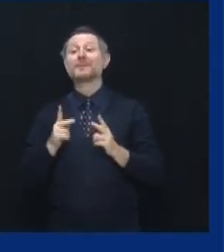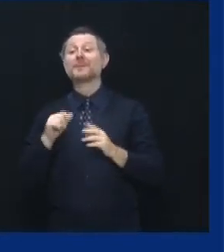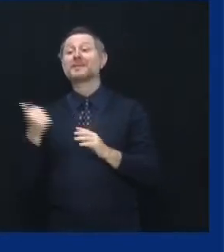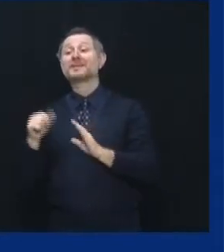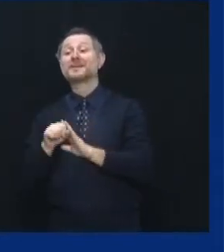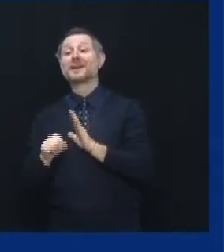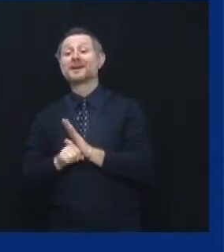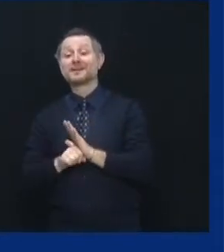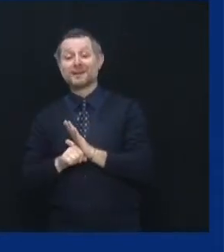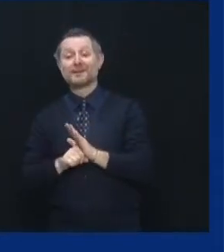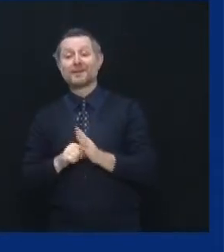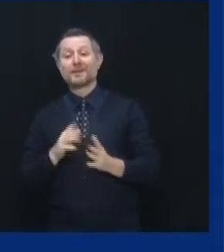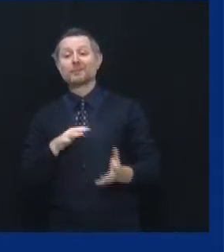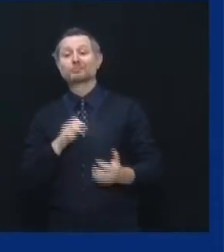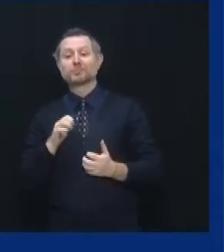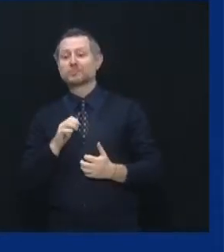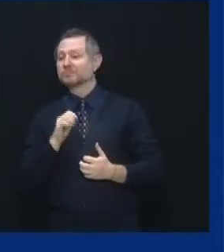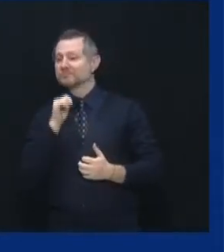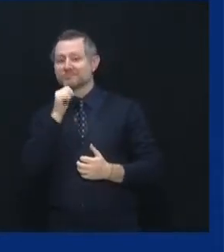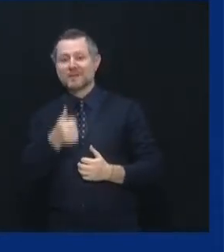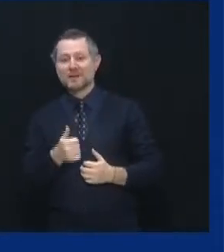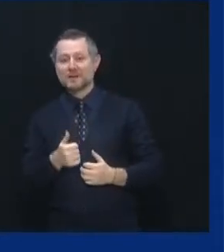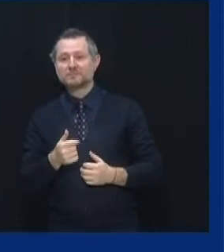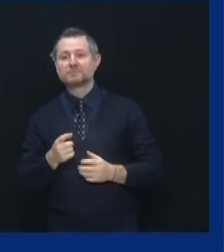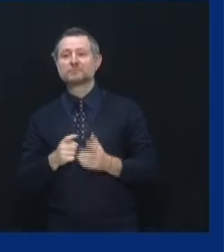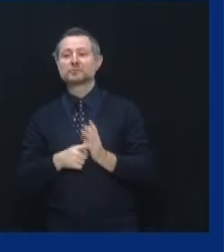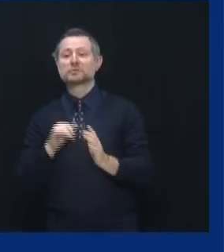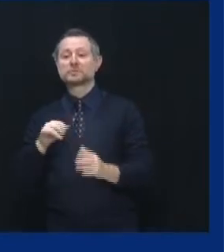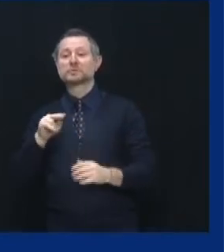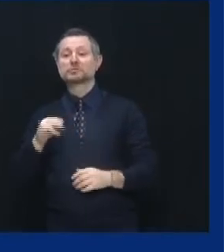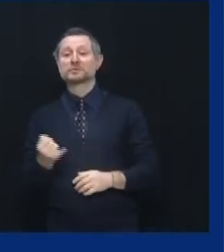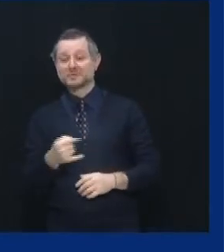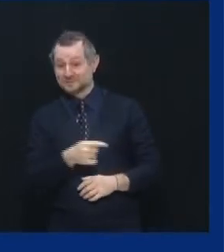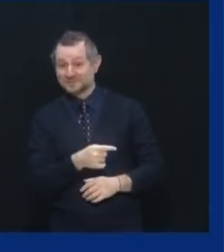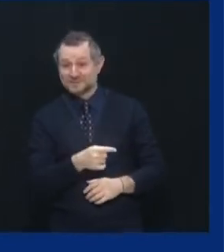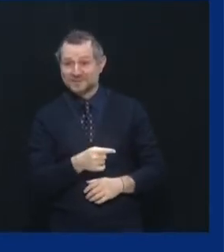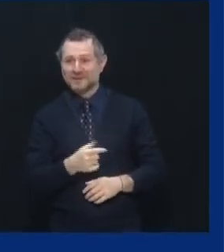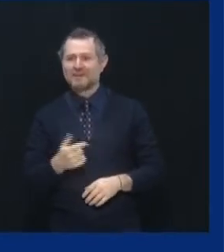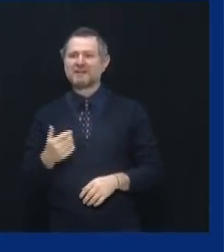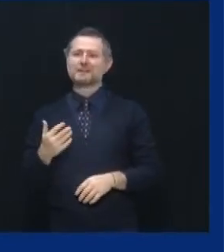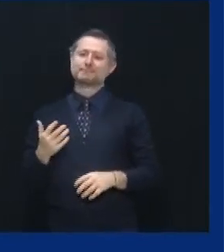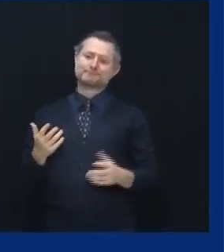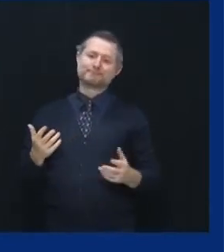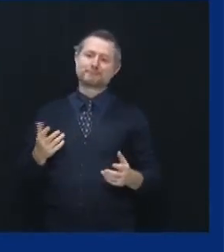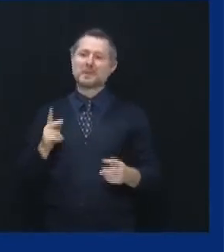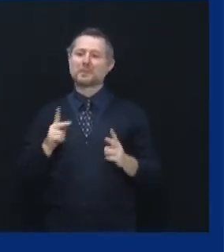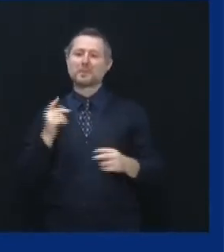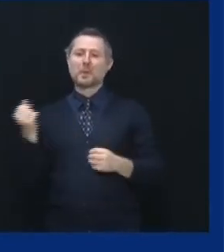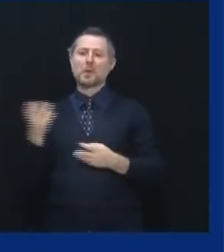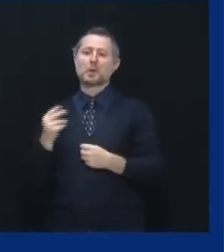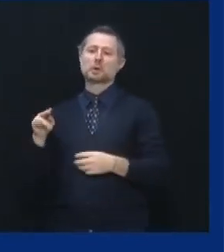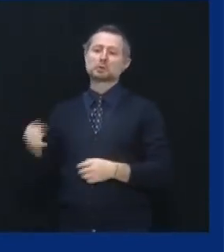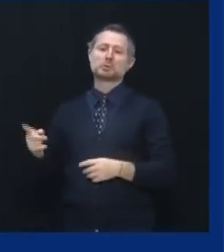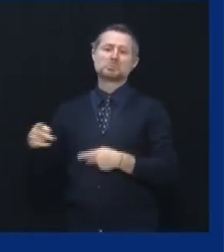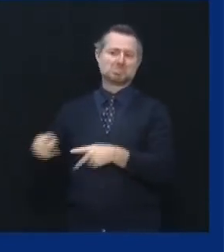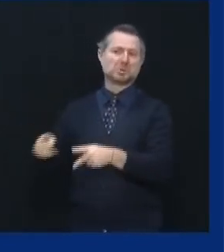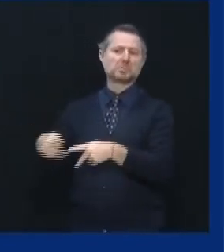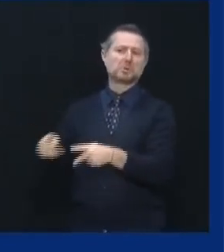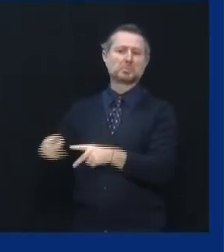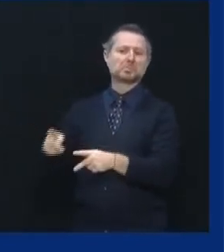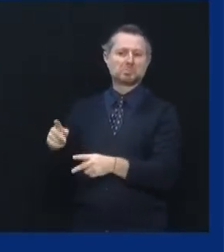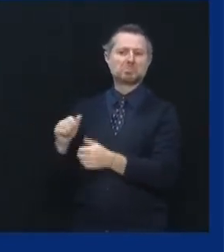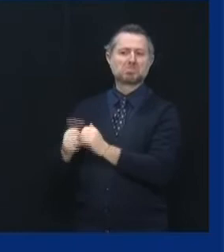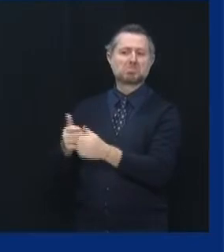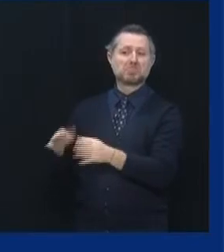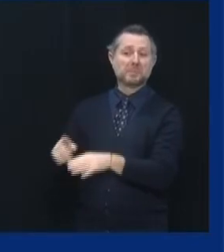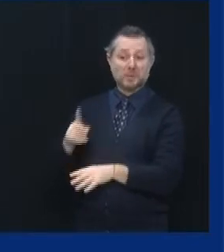taxing jurisdictions. In New Jersey, for example, which is the most commonly used example, in the entire 3 years of